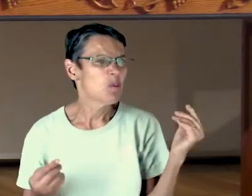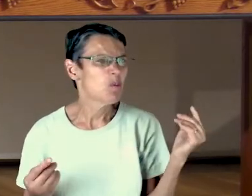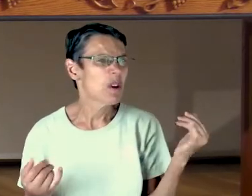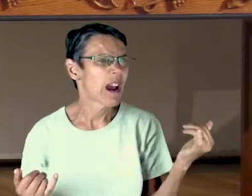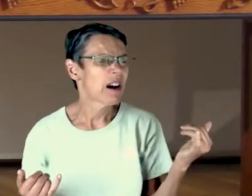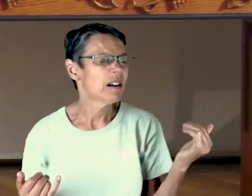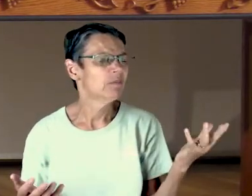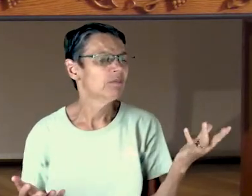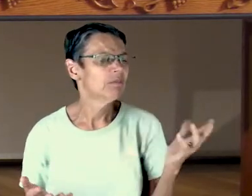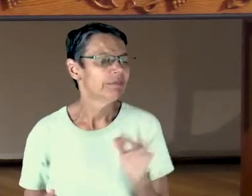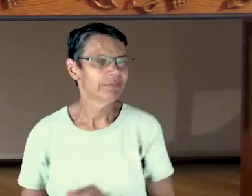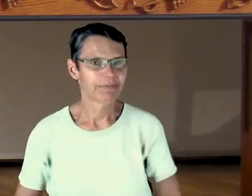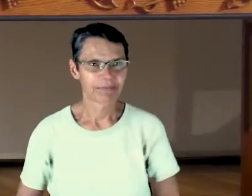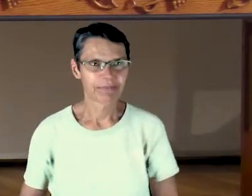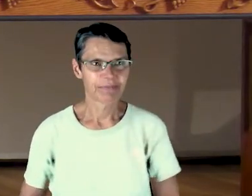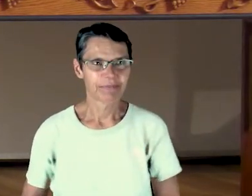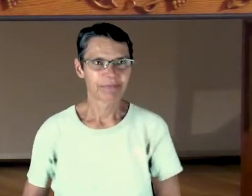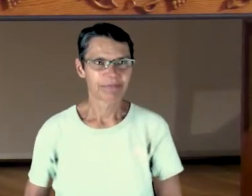now?